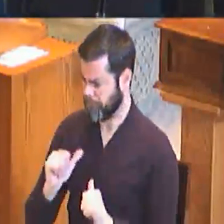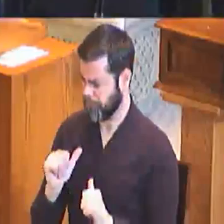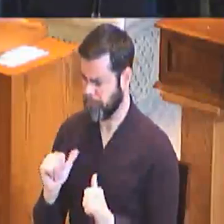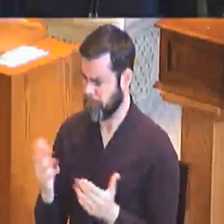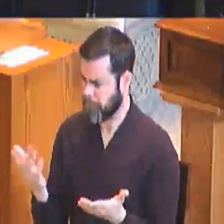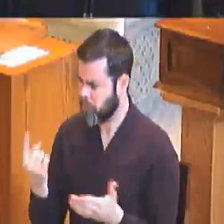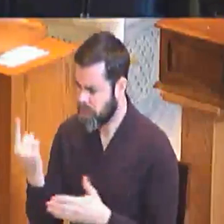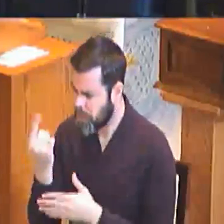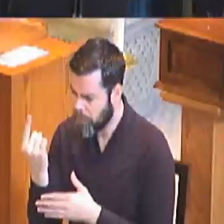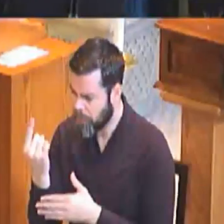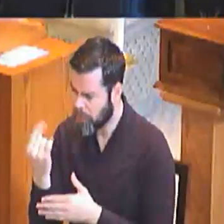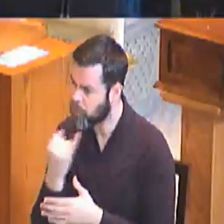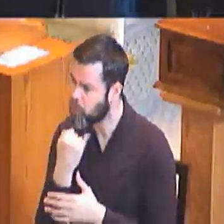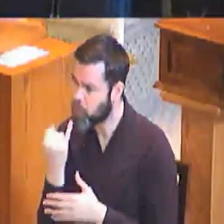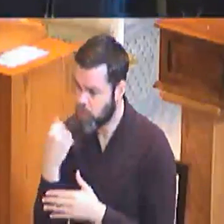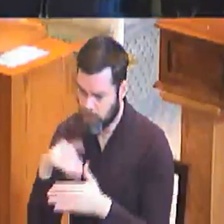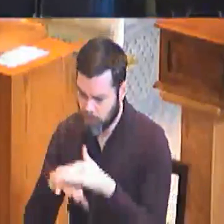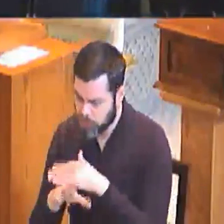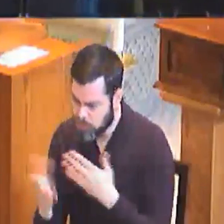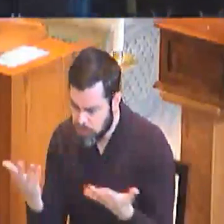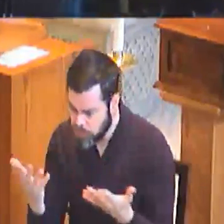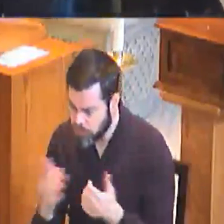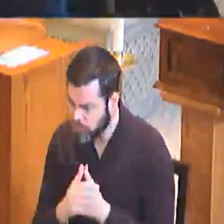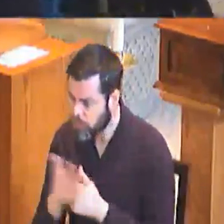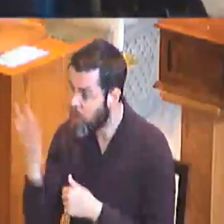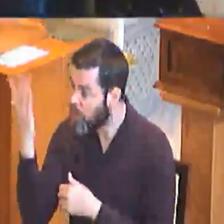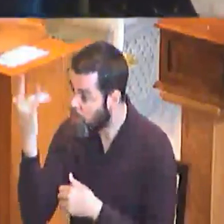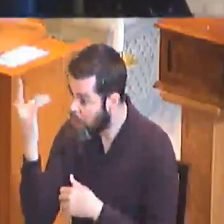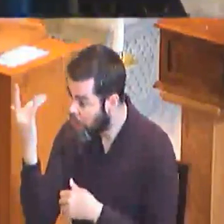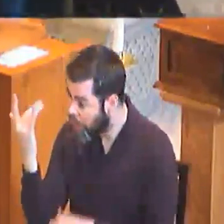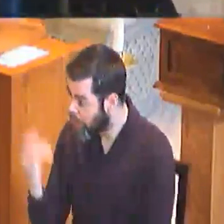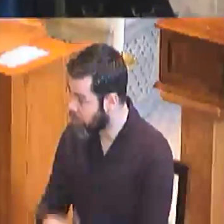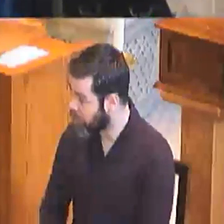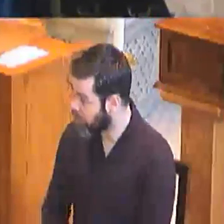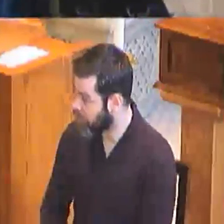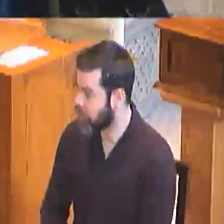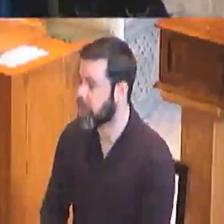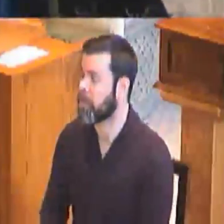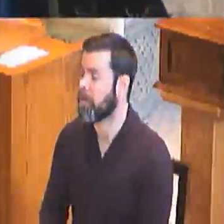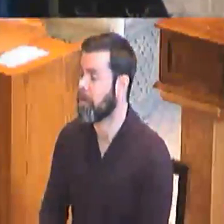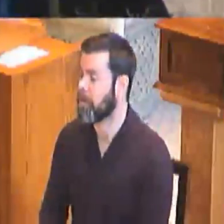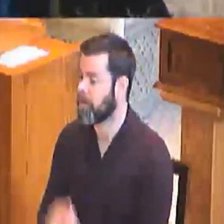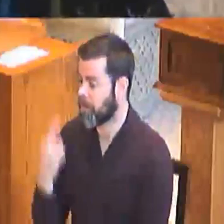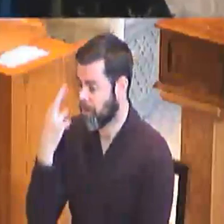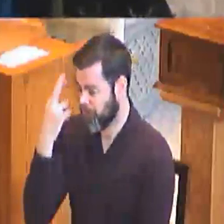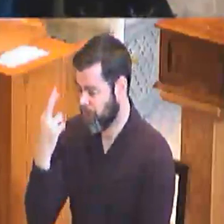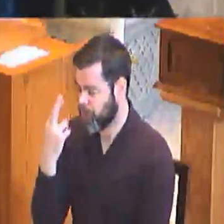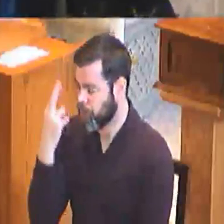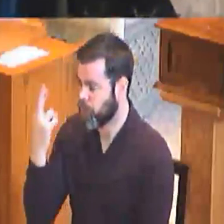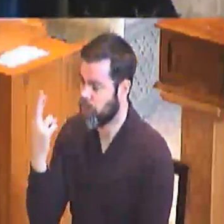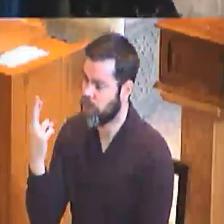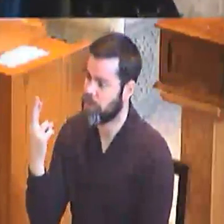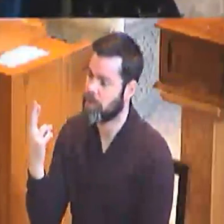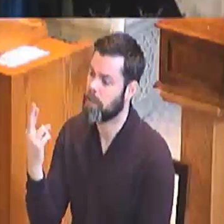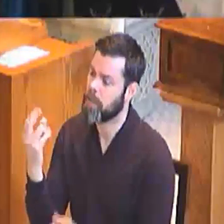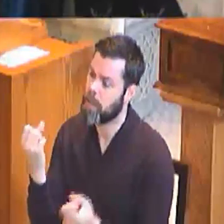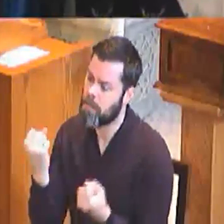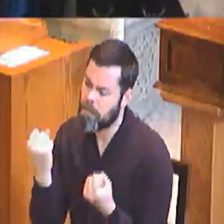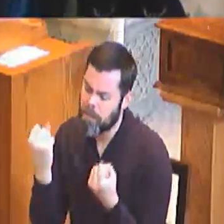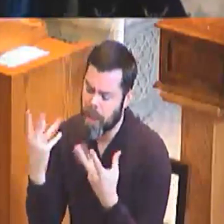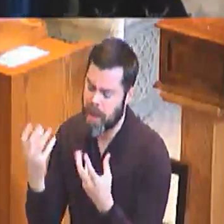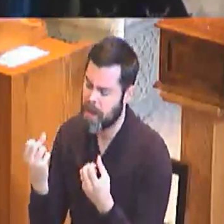as he entered into Jerusalem. Why? Because hundreds of years prior